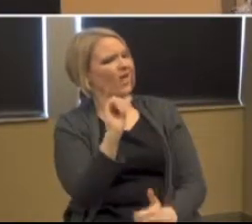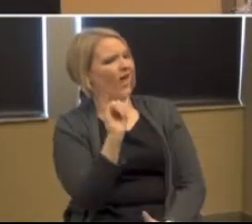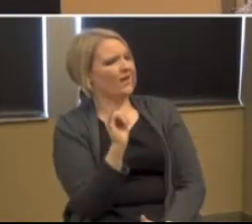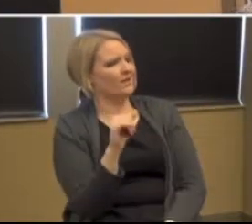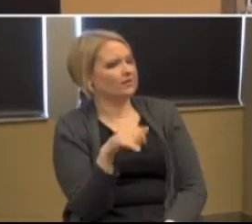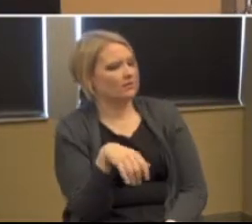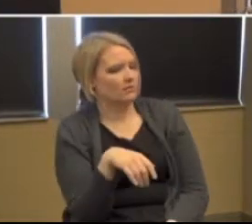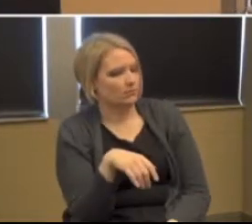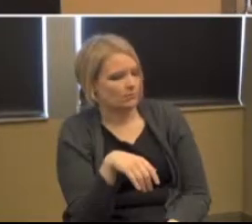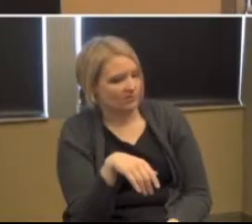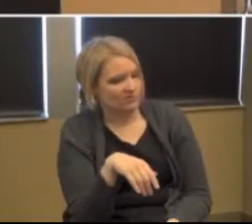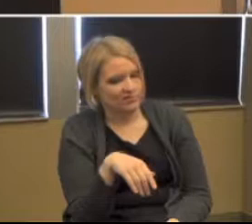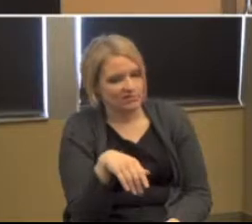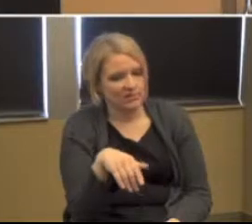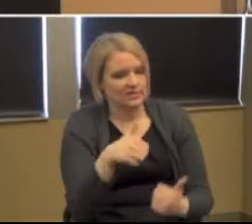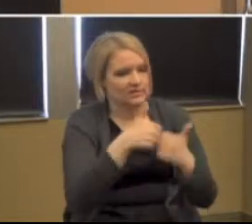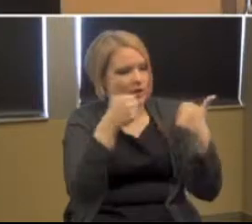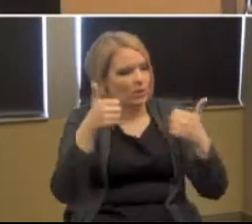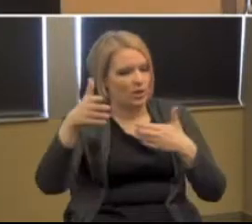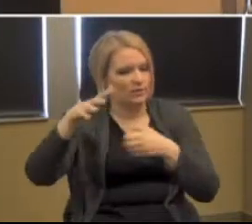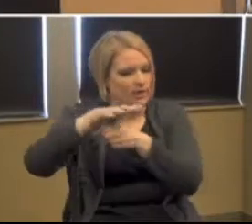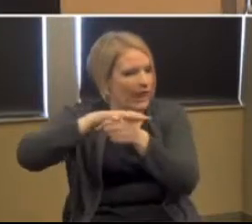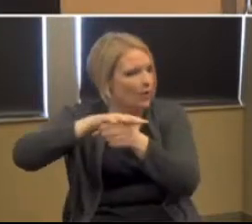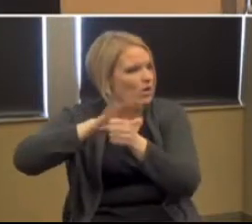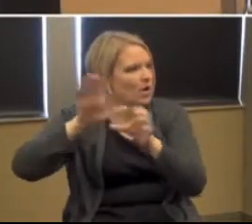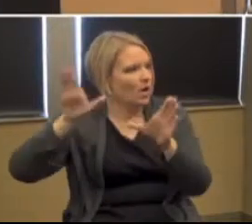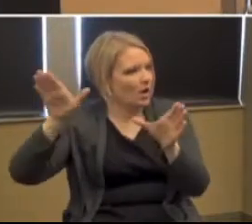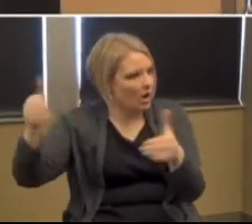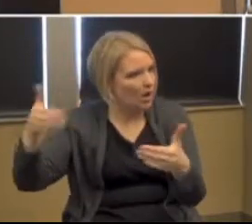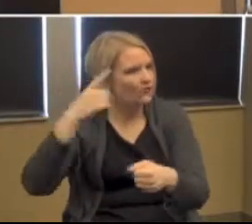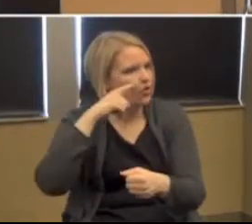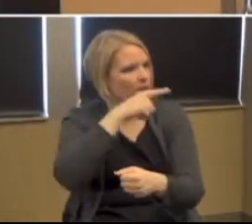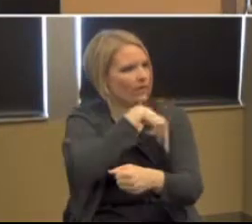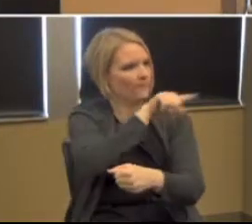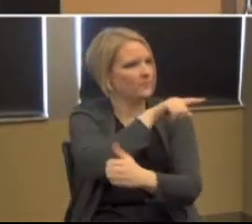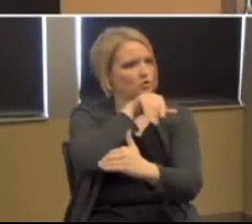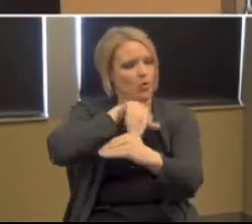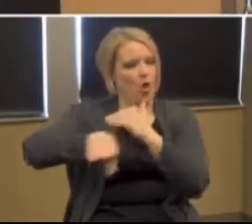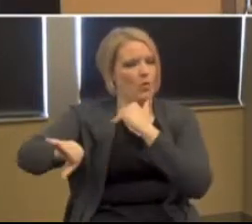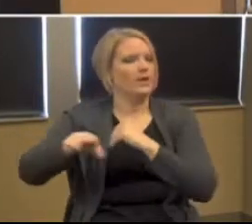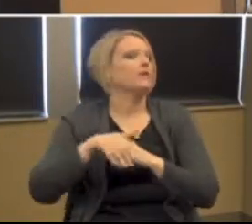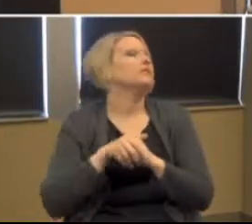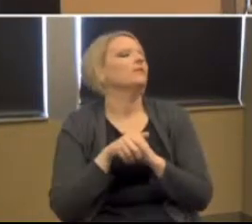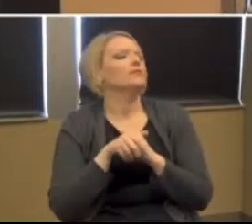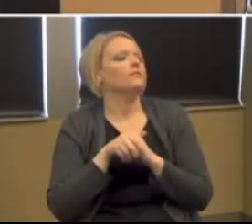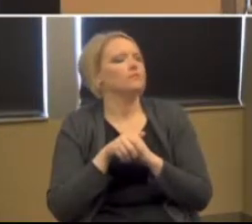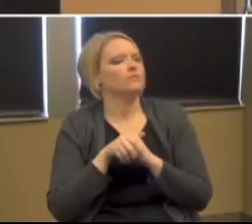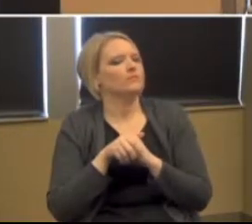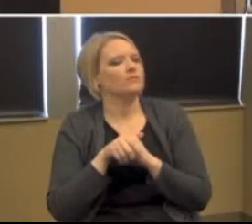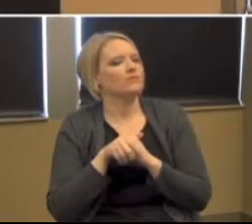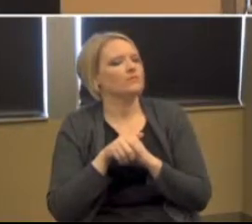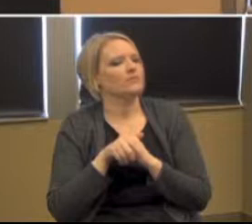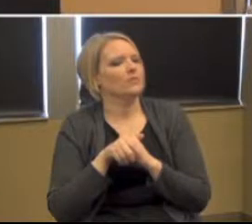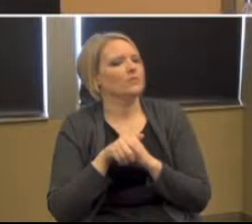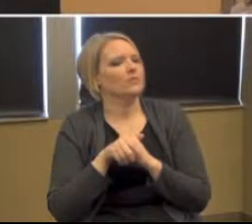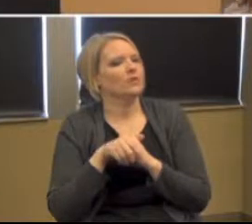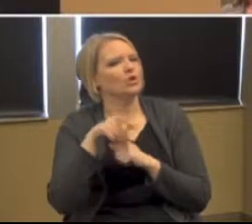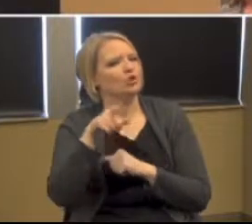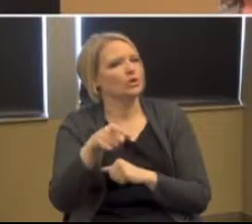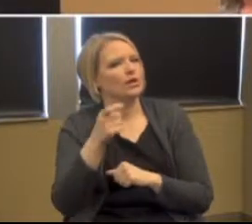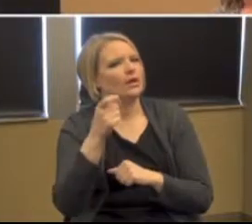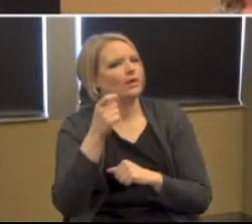little area that he went into. She took the minimizing